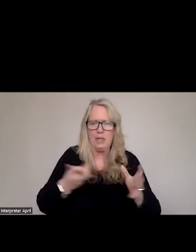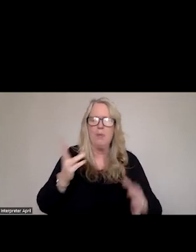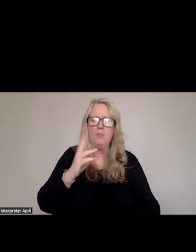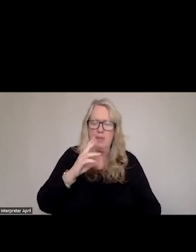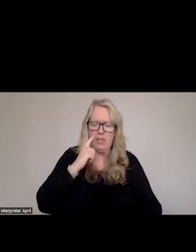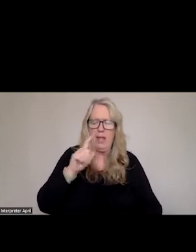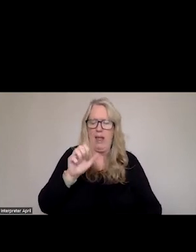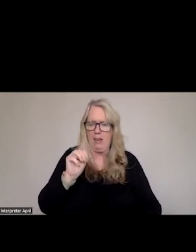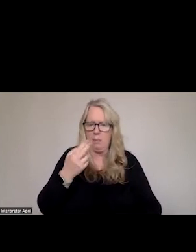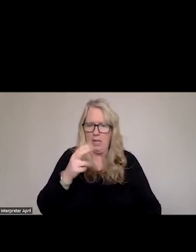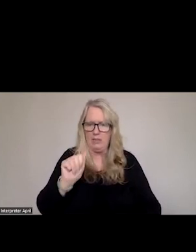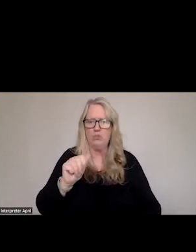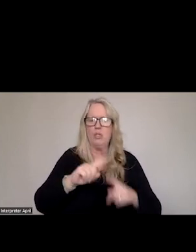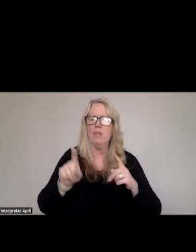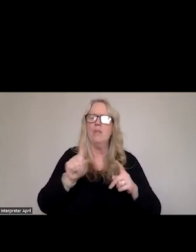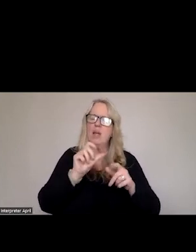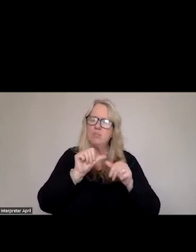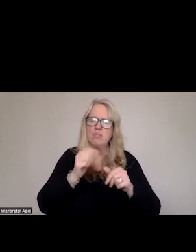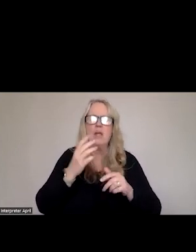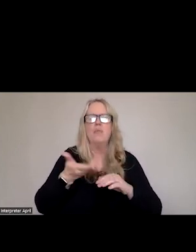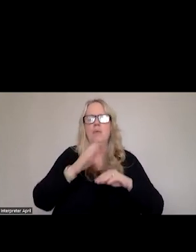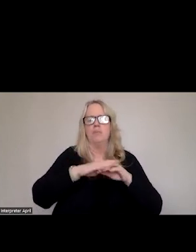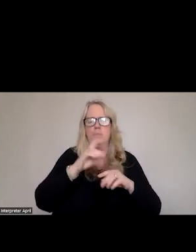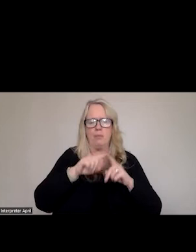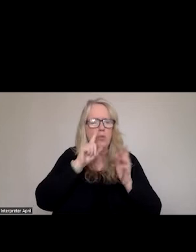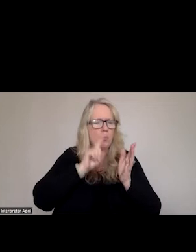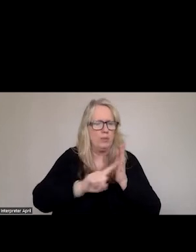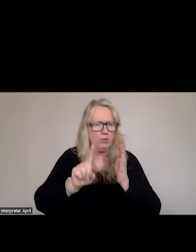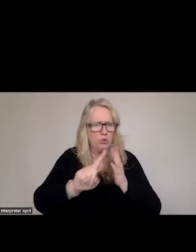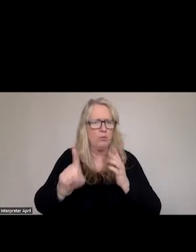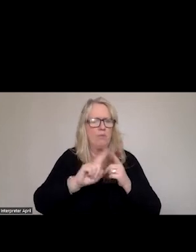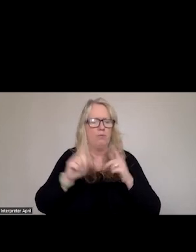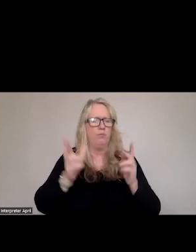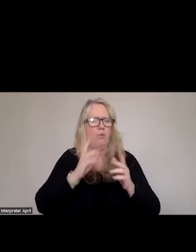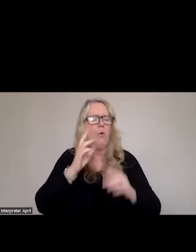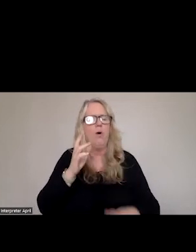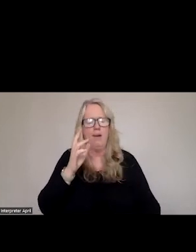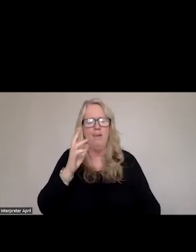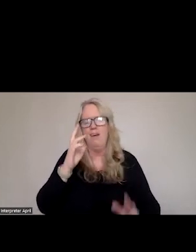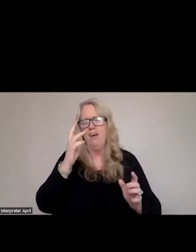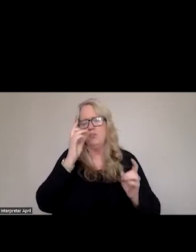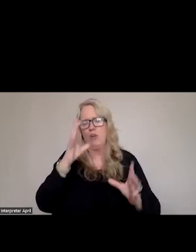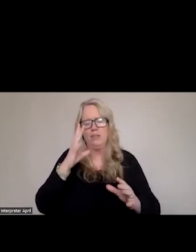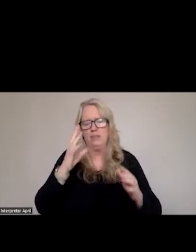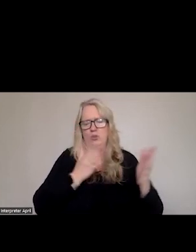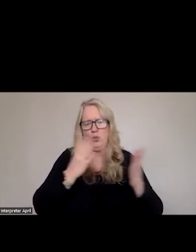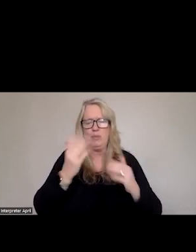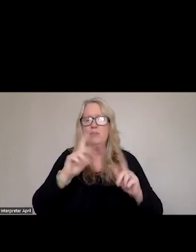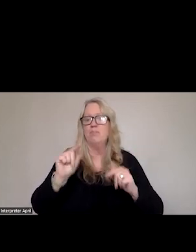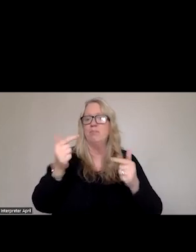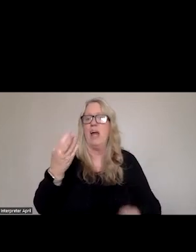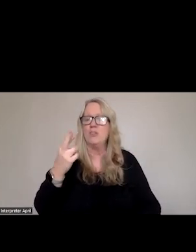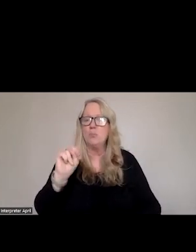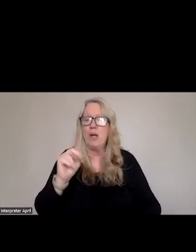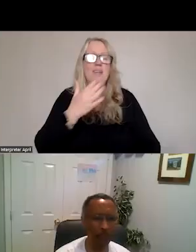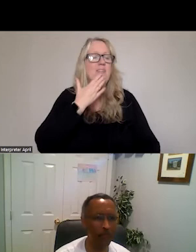funding opportunities to continue to advance crisis services research. And with that, I will hand it back off to Brian. Thank you, Matthew,